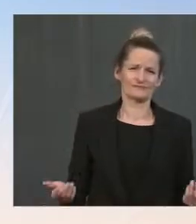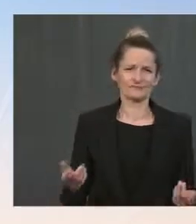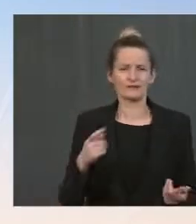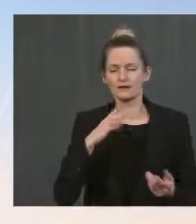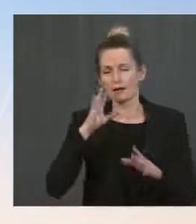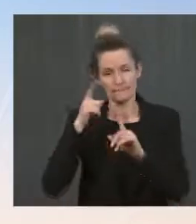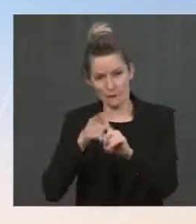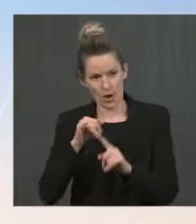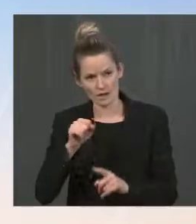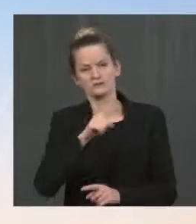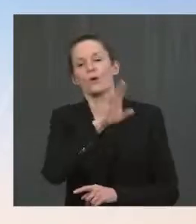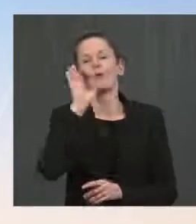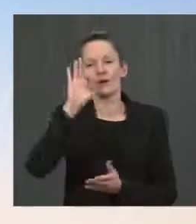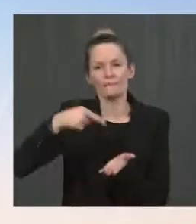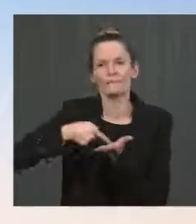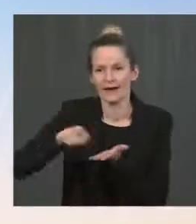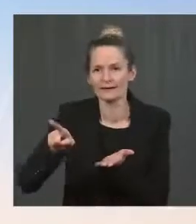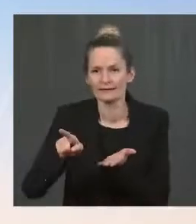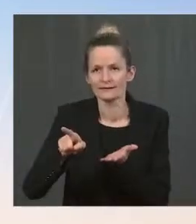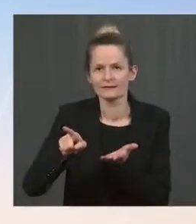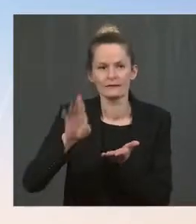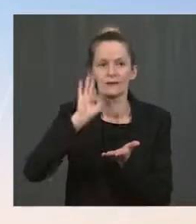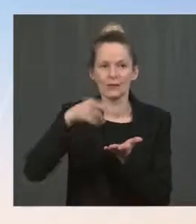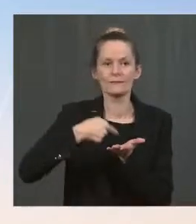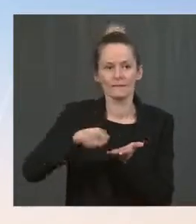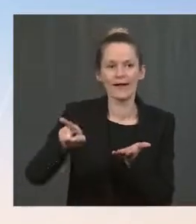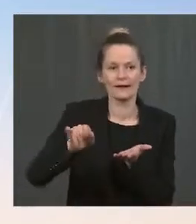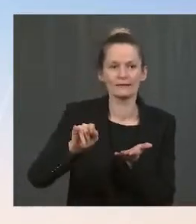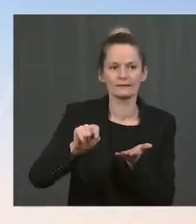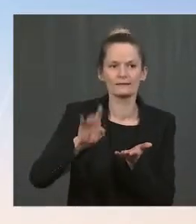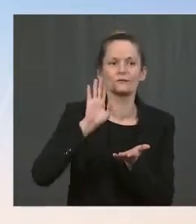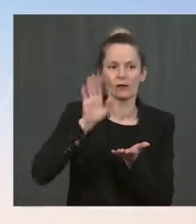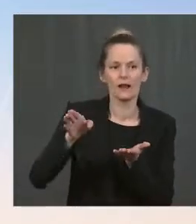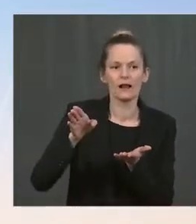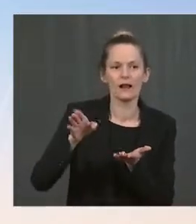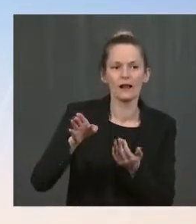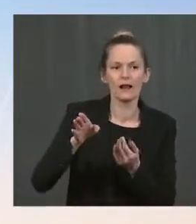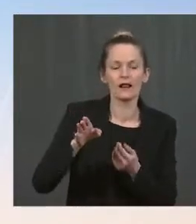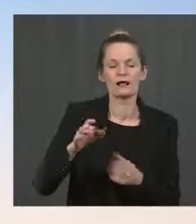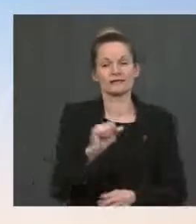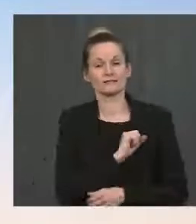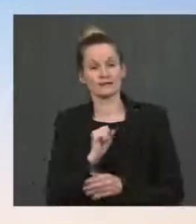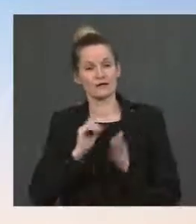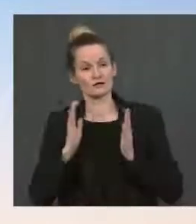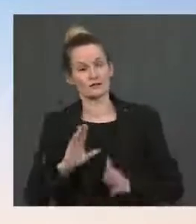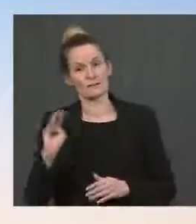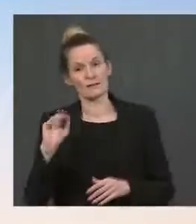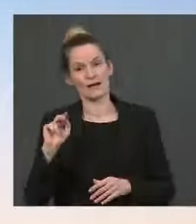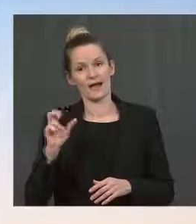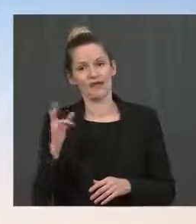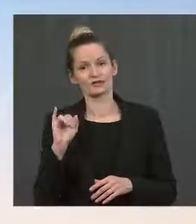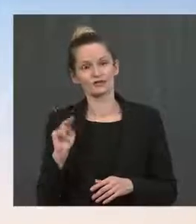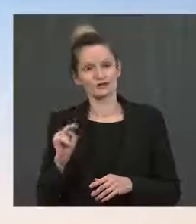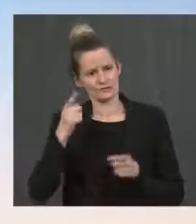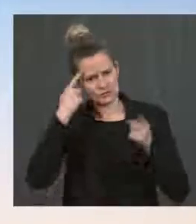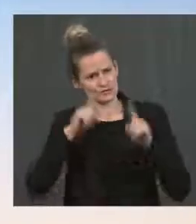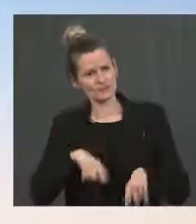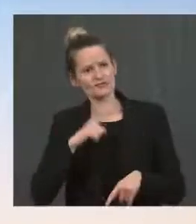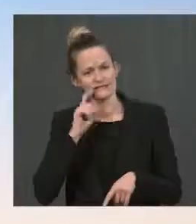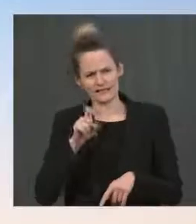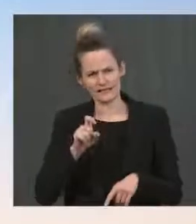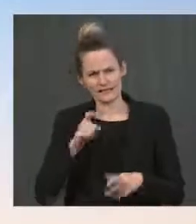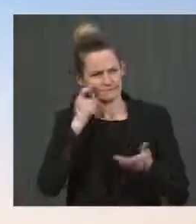president is committed to, something Senator Manchin has called for as well. And the real choice right now is whether you're going to lower